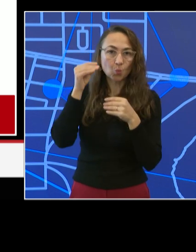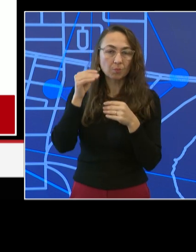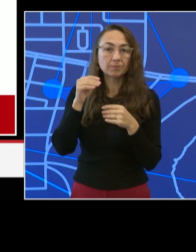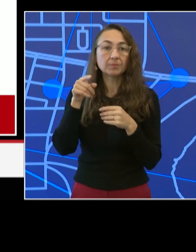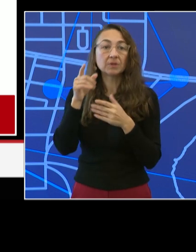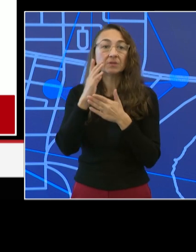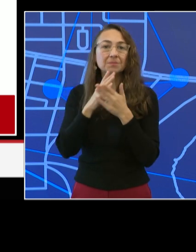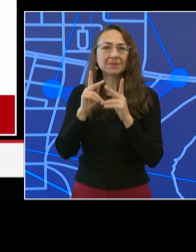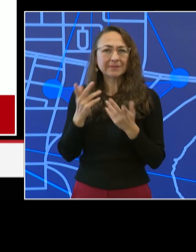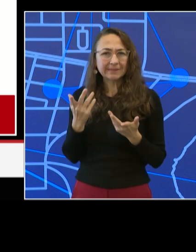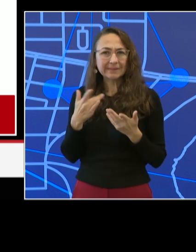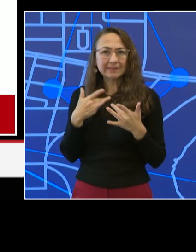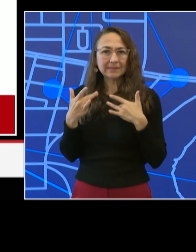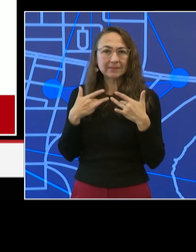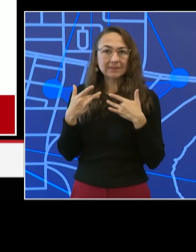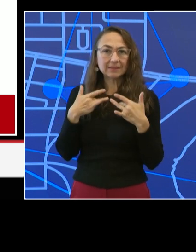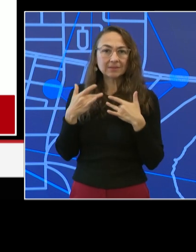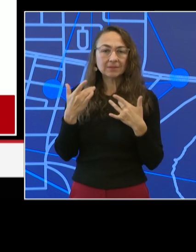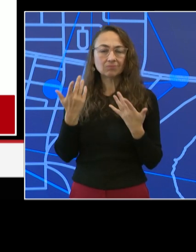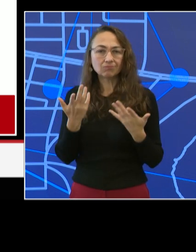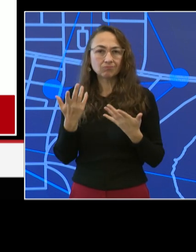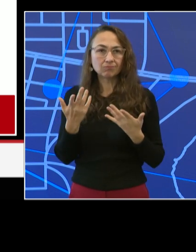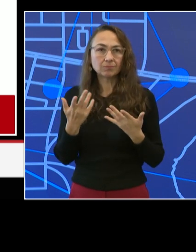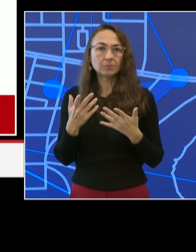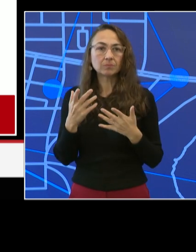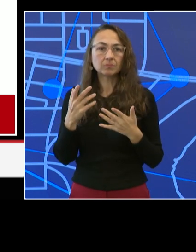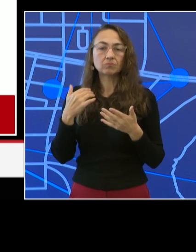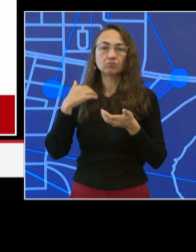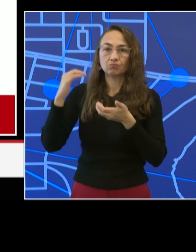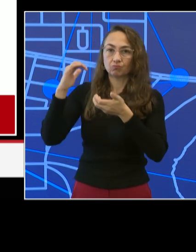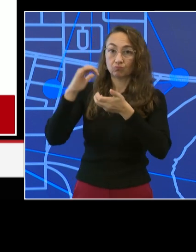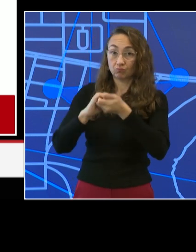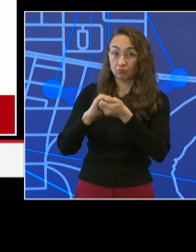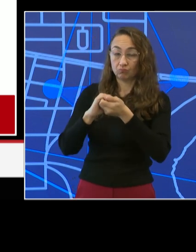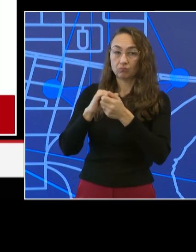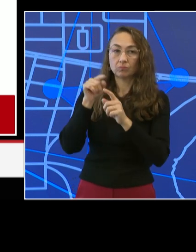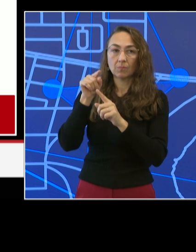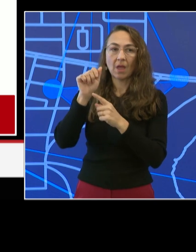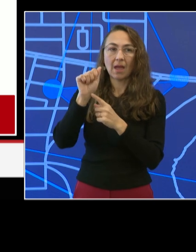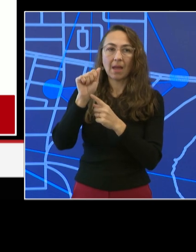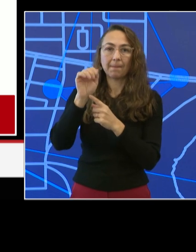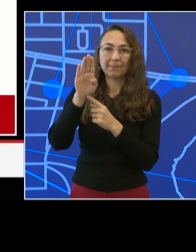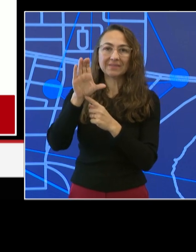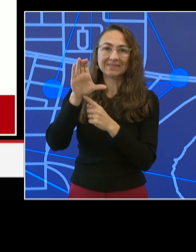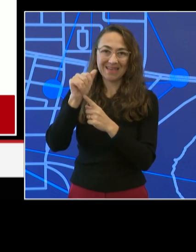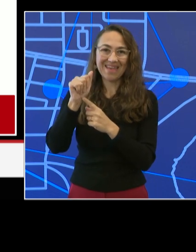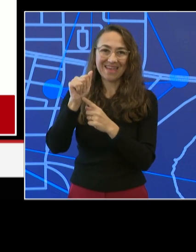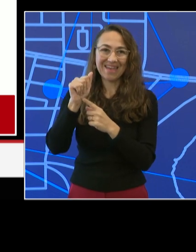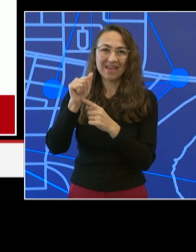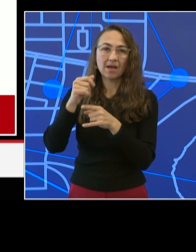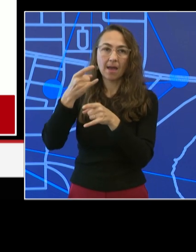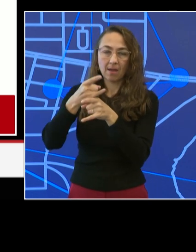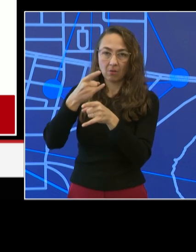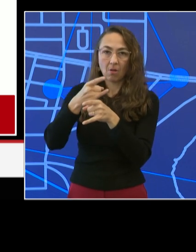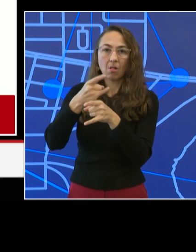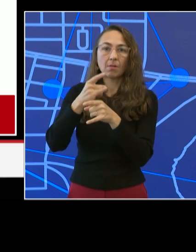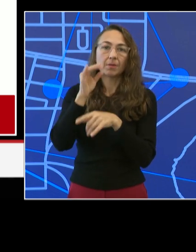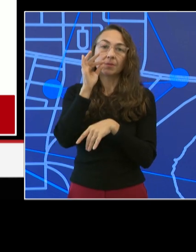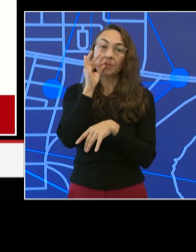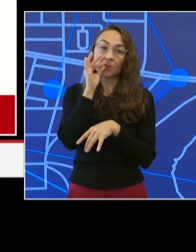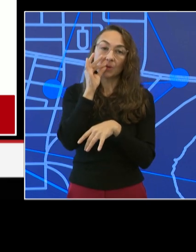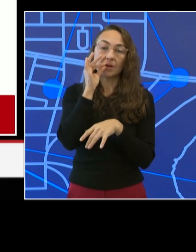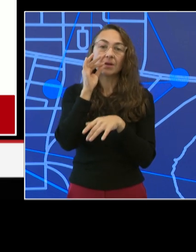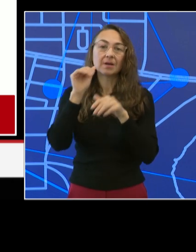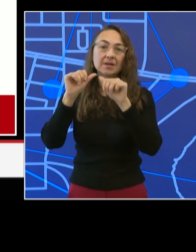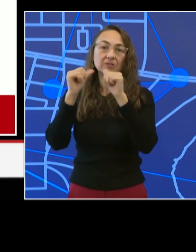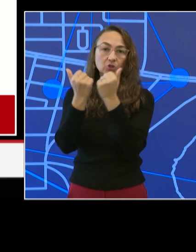ABCA, the Alcoholic Beverage and Cannabis Administration, to identify unlicensed establishments, and it is our intent to shut them